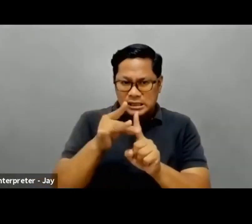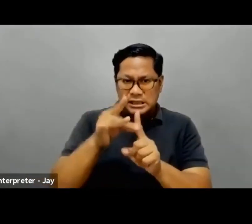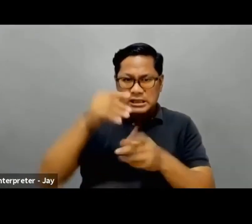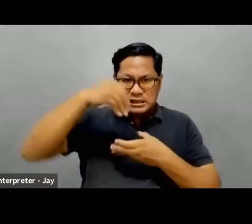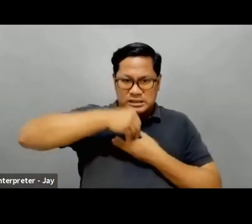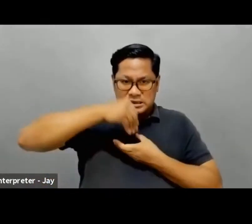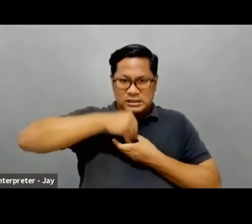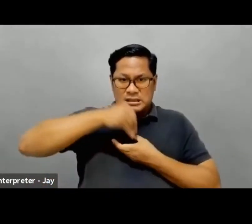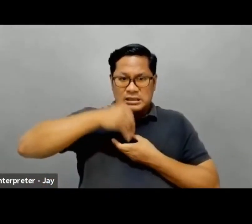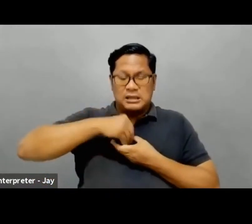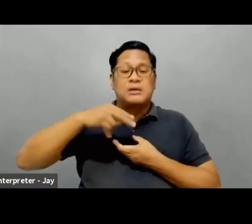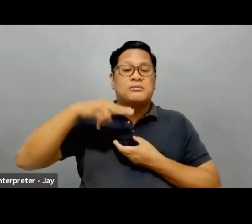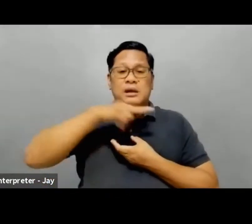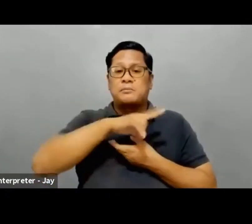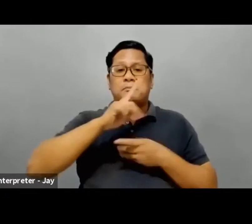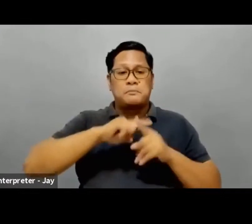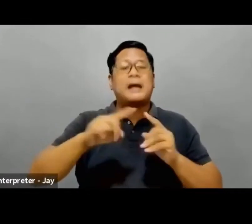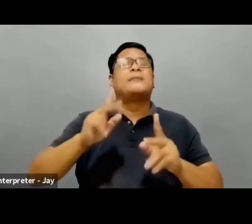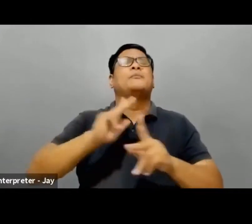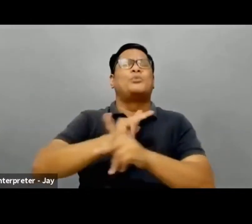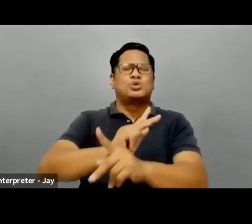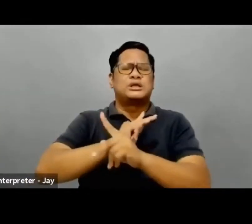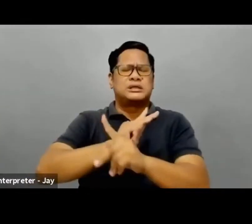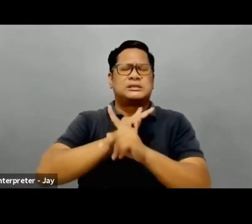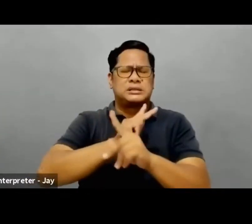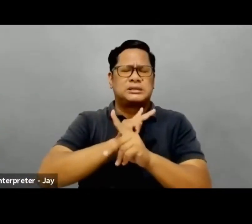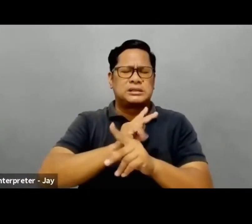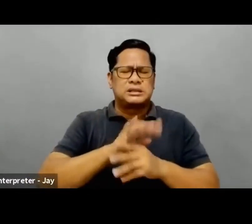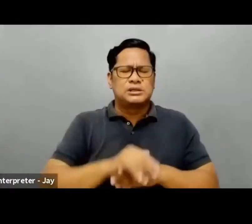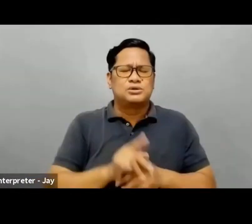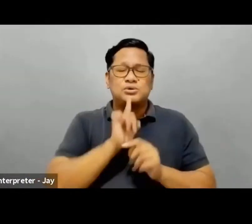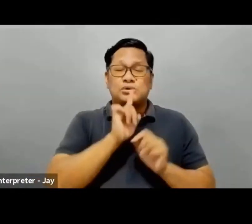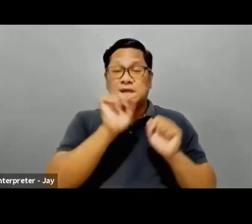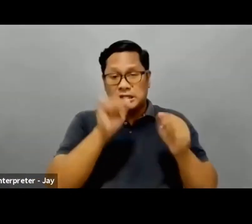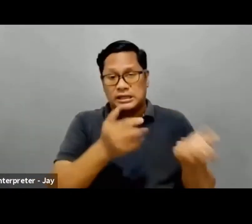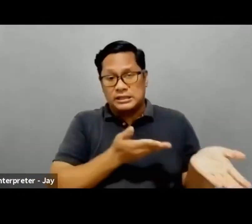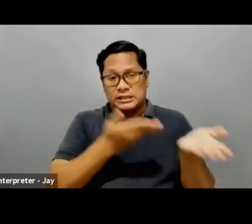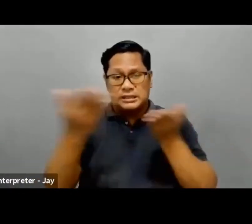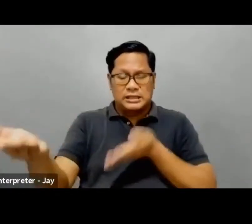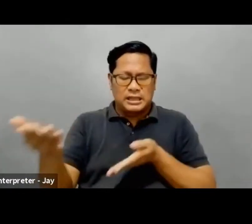are already protected. And so you may carry the virus and